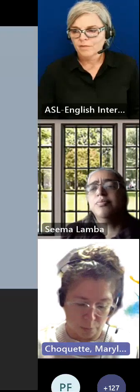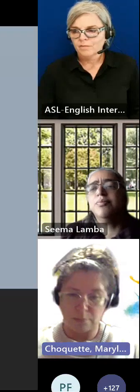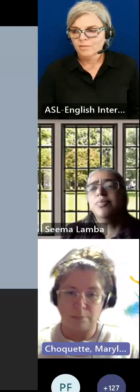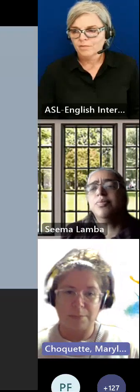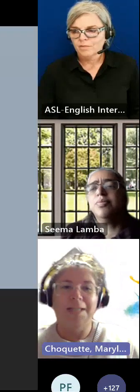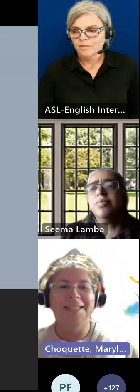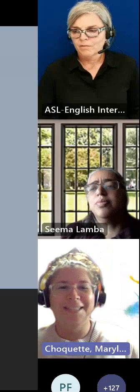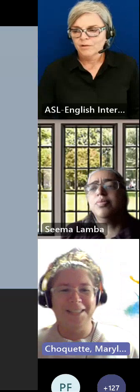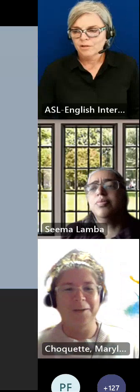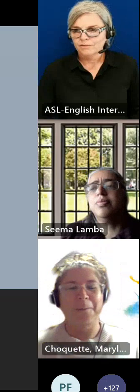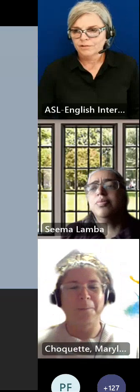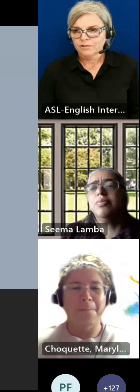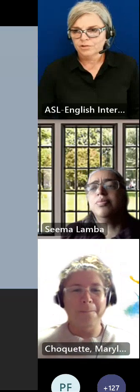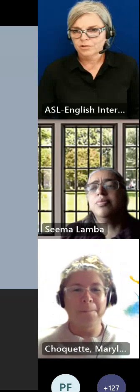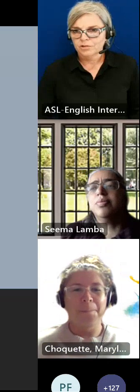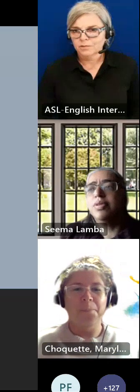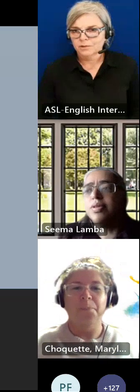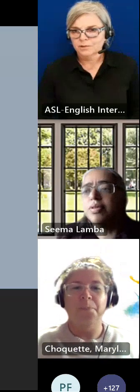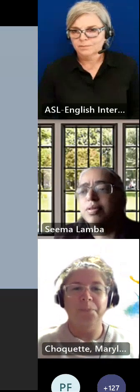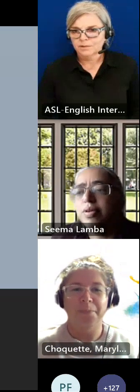And there we go.